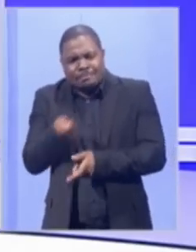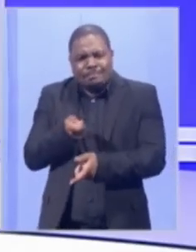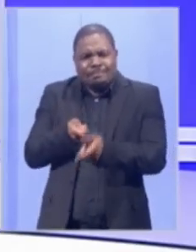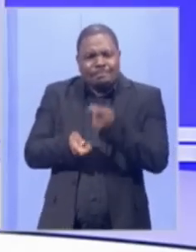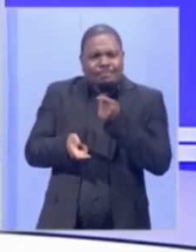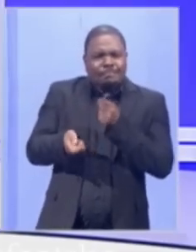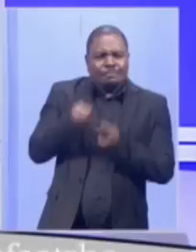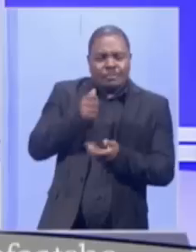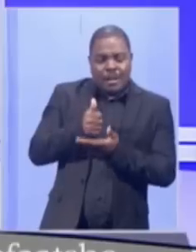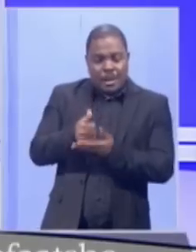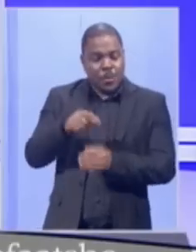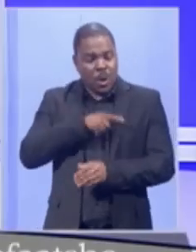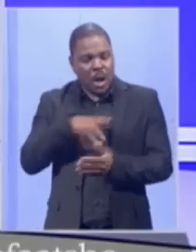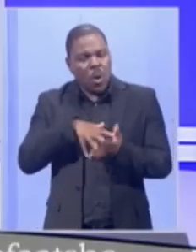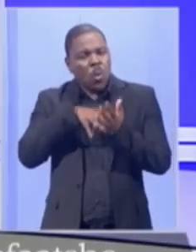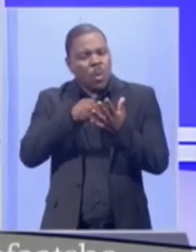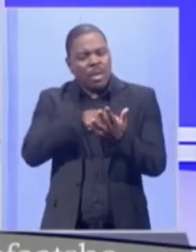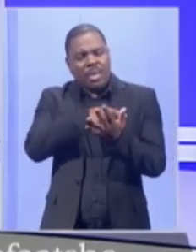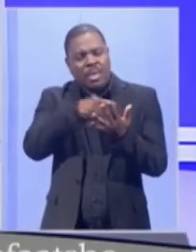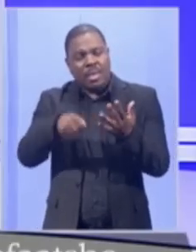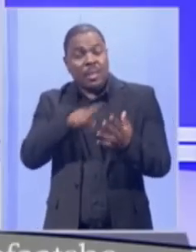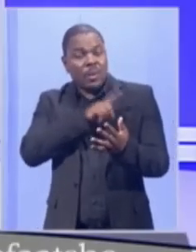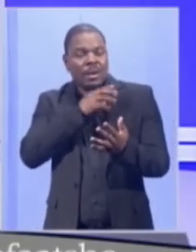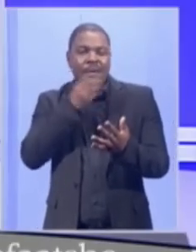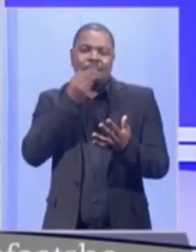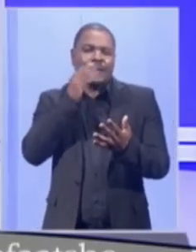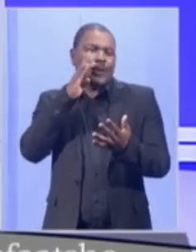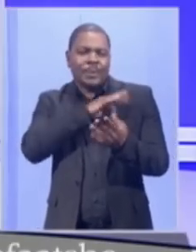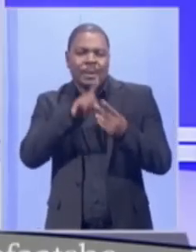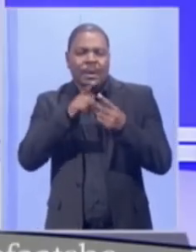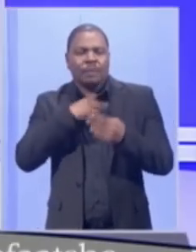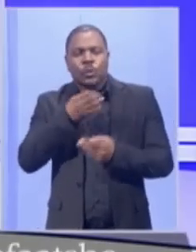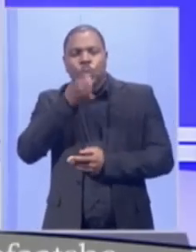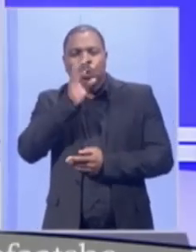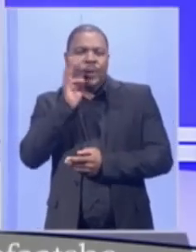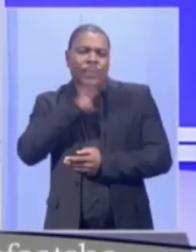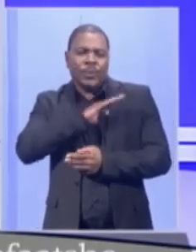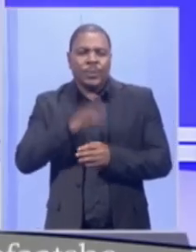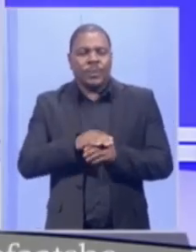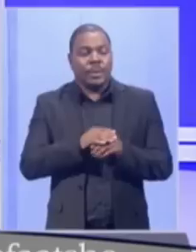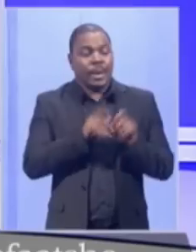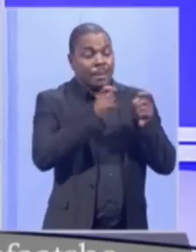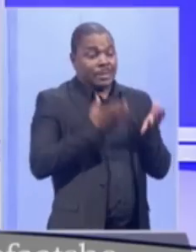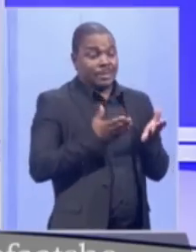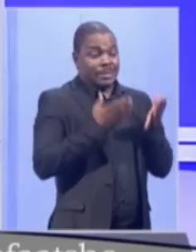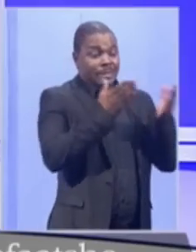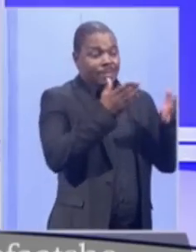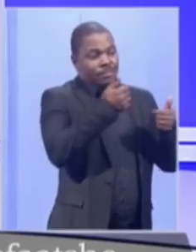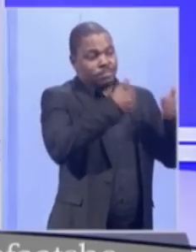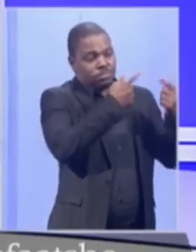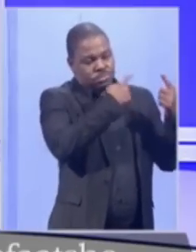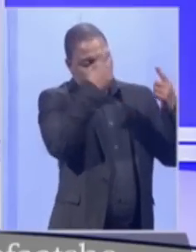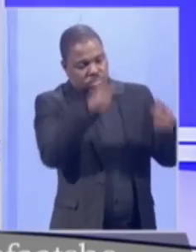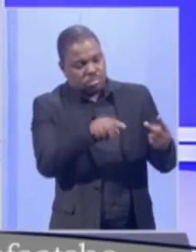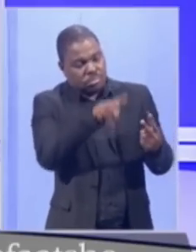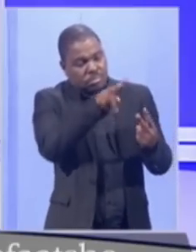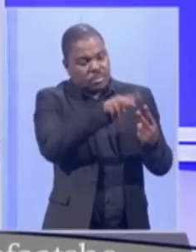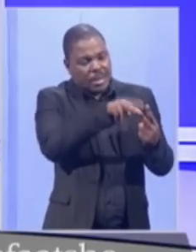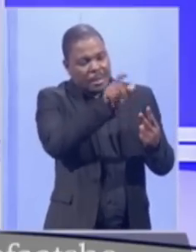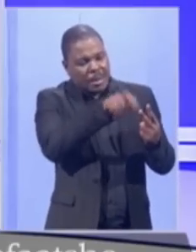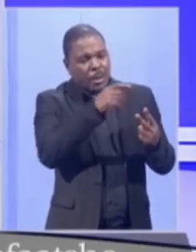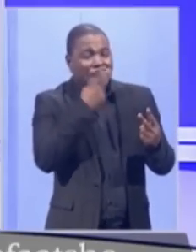fokollwa ke matla ka lebaka la lenyora le tlala. Bahlanka ba ditshebeletso tsa pholoso ba teng ho tla hlahloba bophelo ba